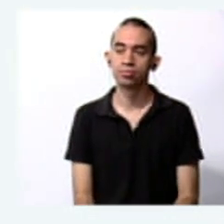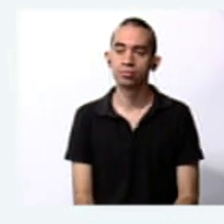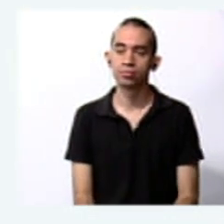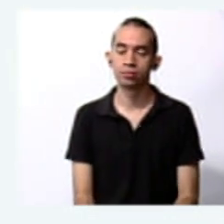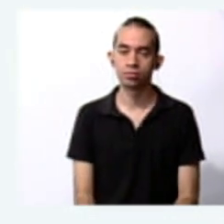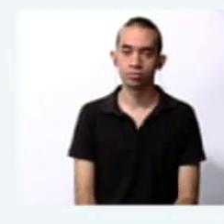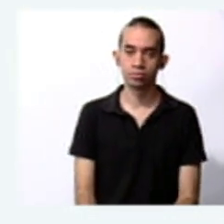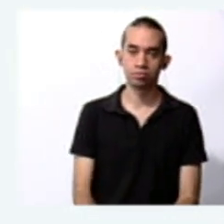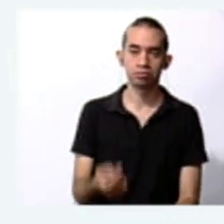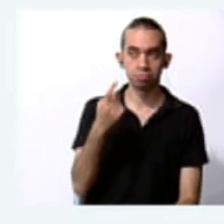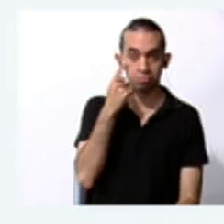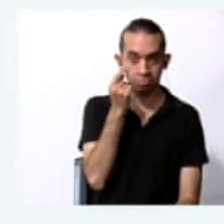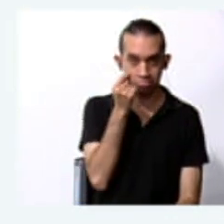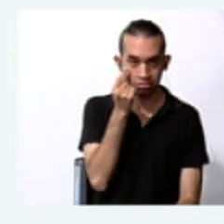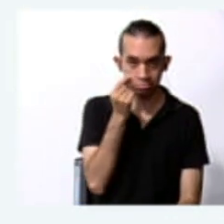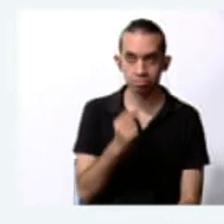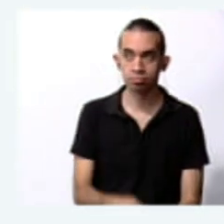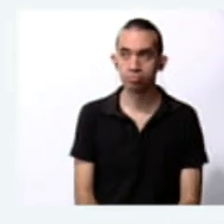see, Zoe.